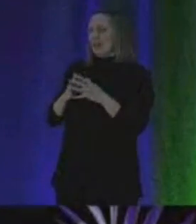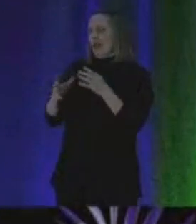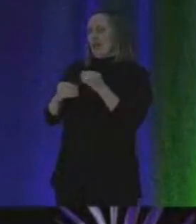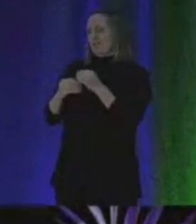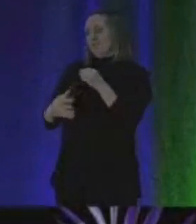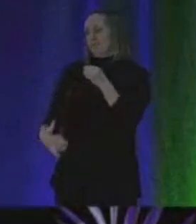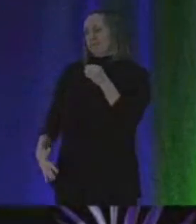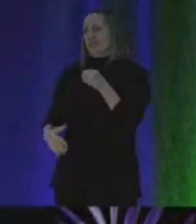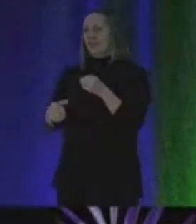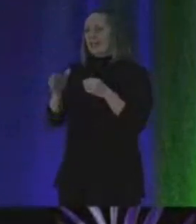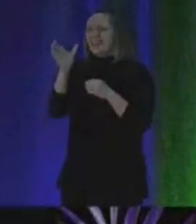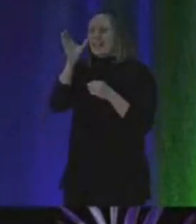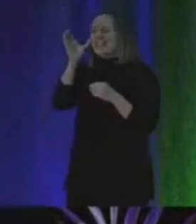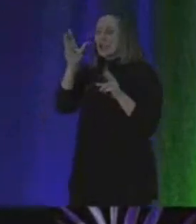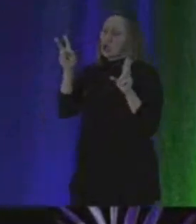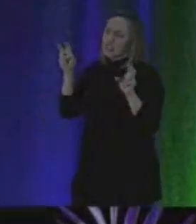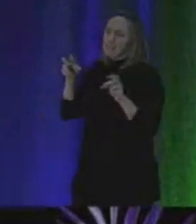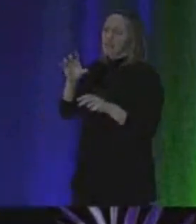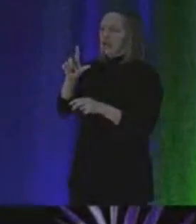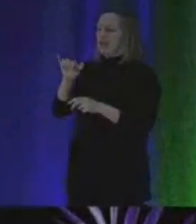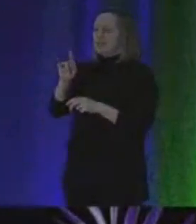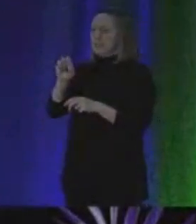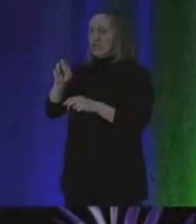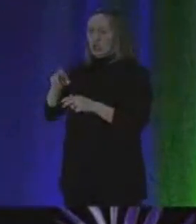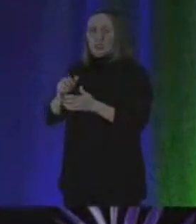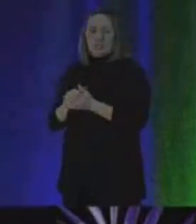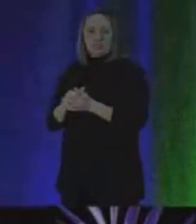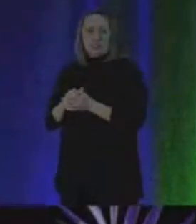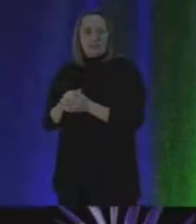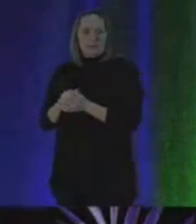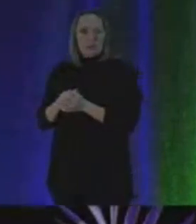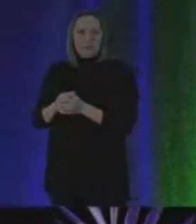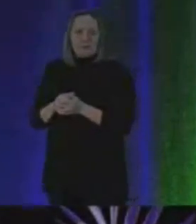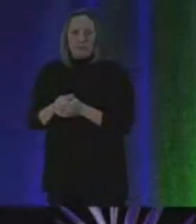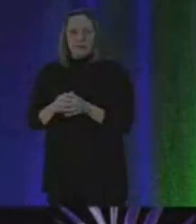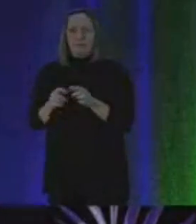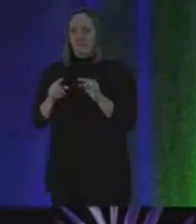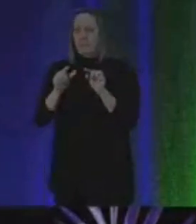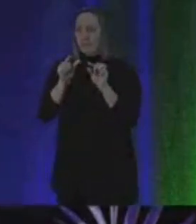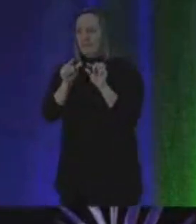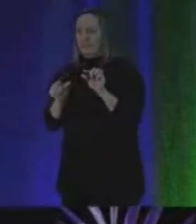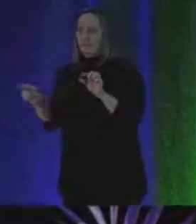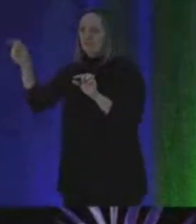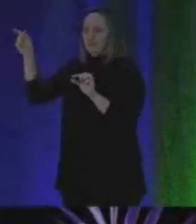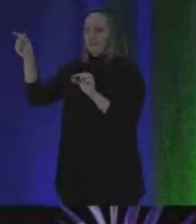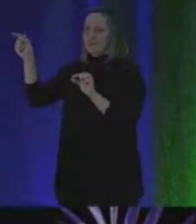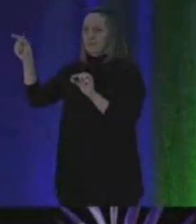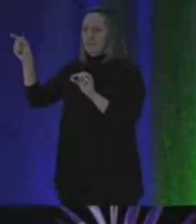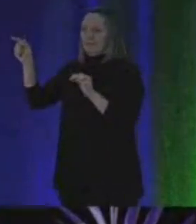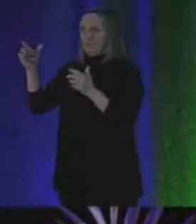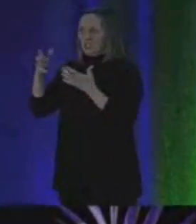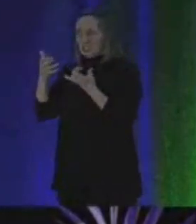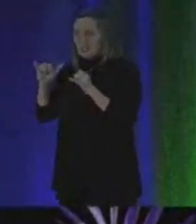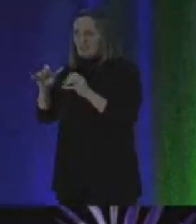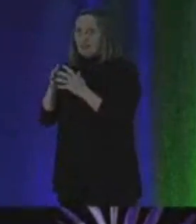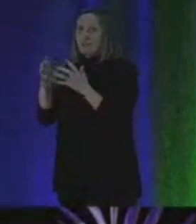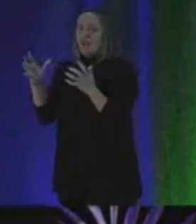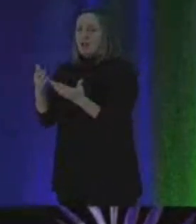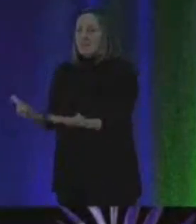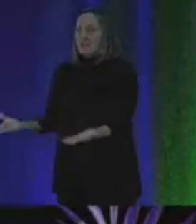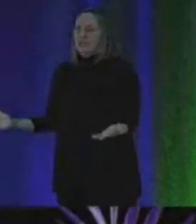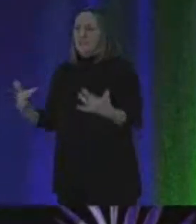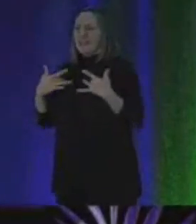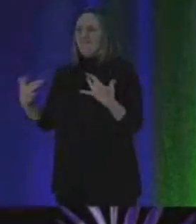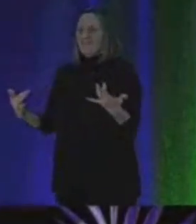here, right? And then we can go and we can come back over here. But there's still like a lot of things here. Like the event listeners, we